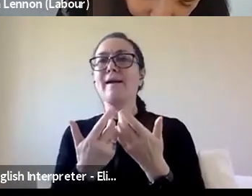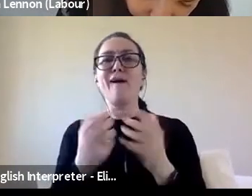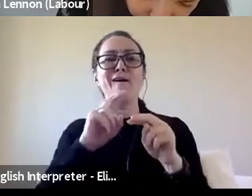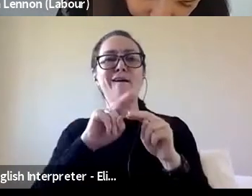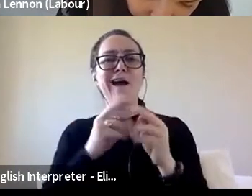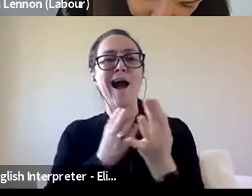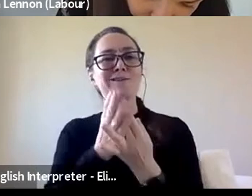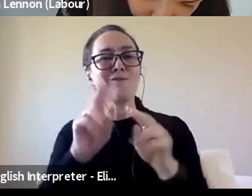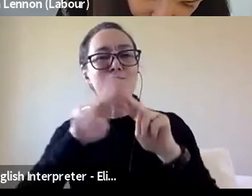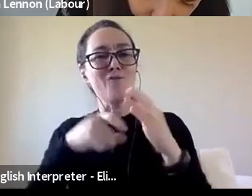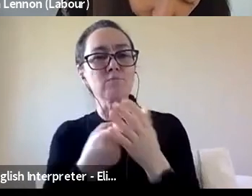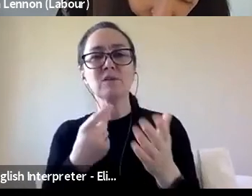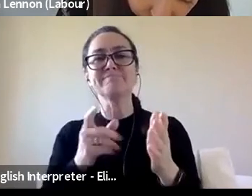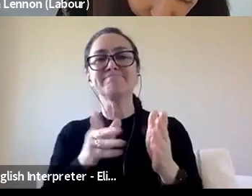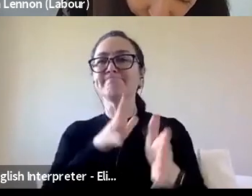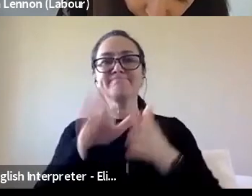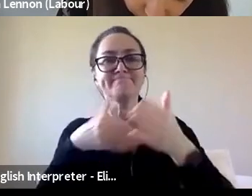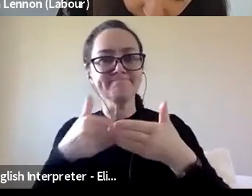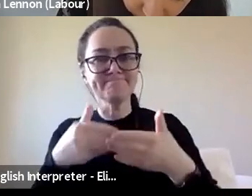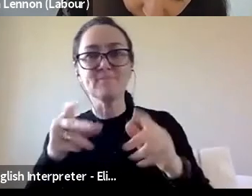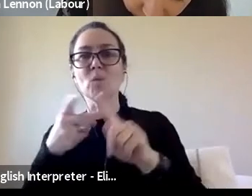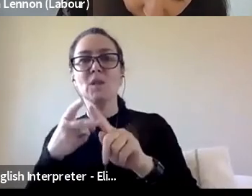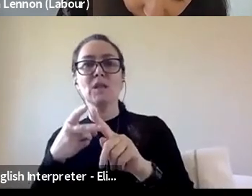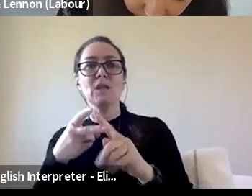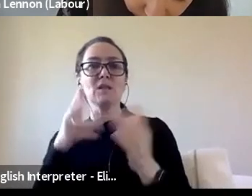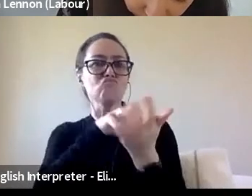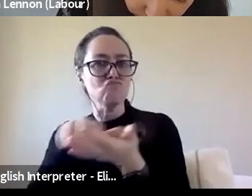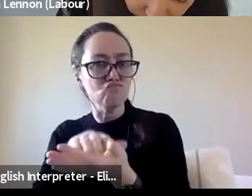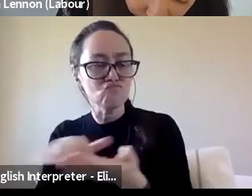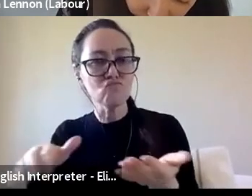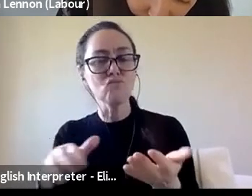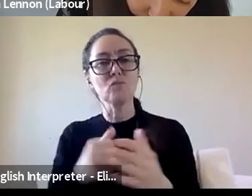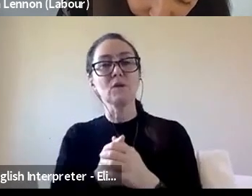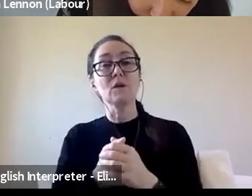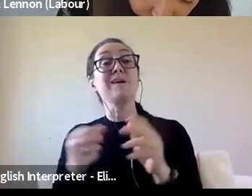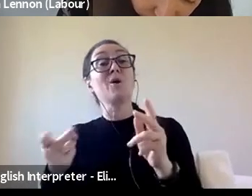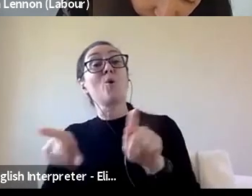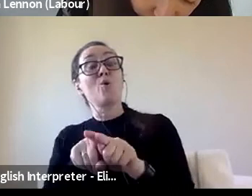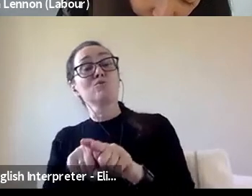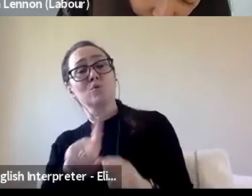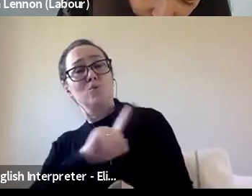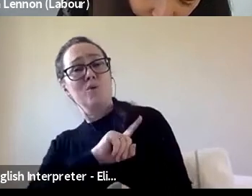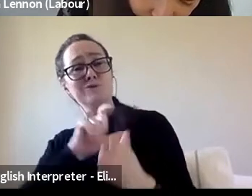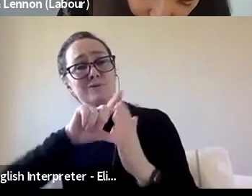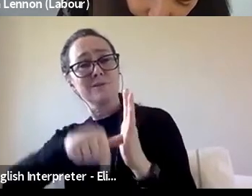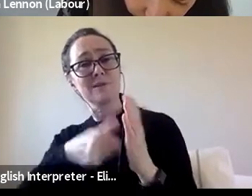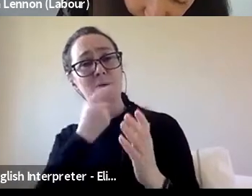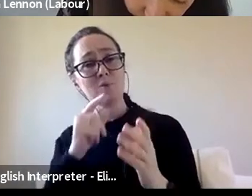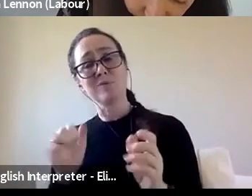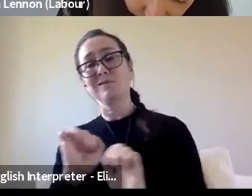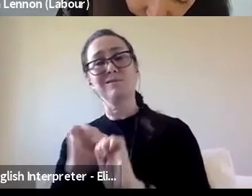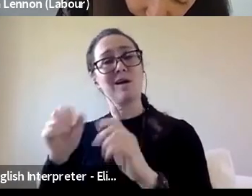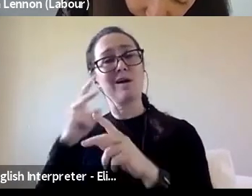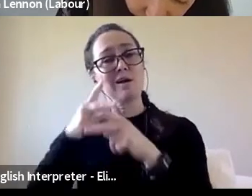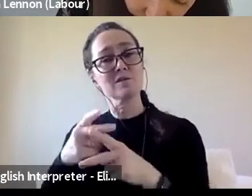as a supplementary, why should a disabled person and all their carers vote for you? Emma, I'm going to come to you first.